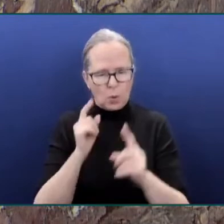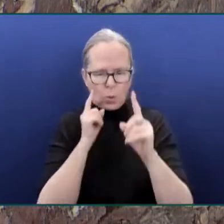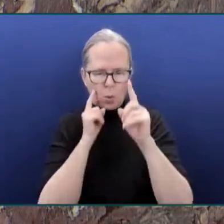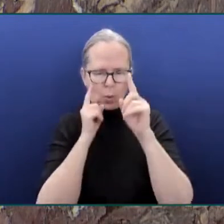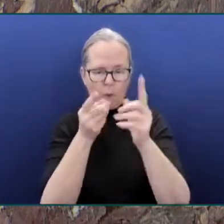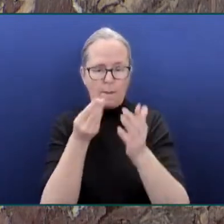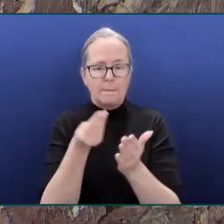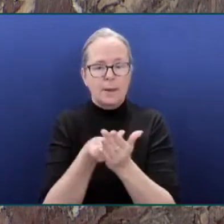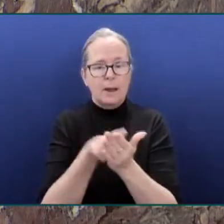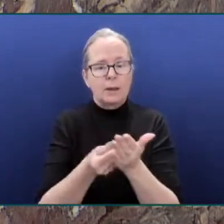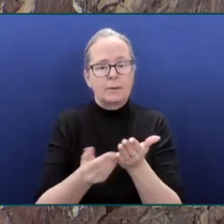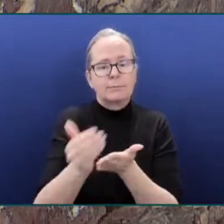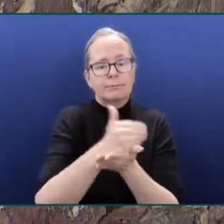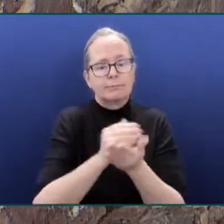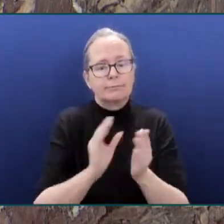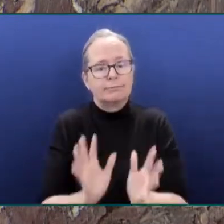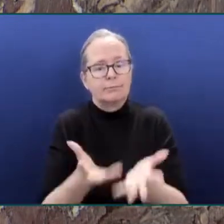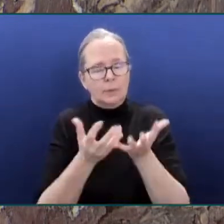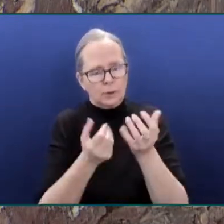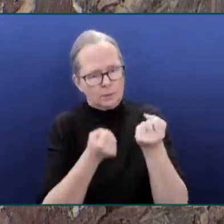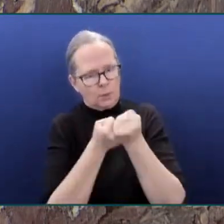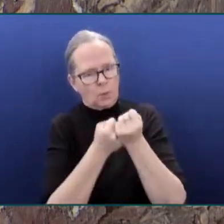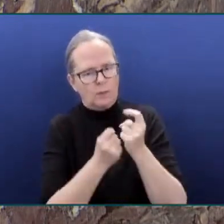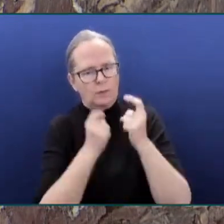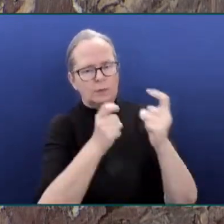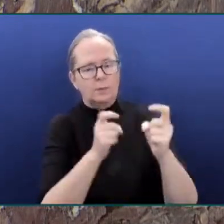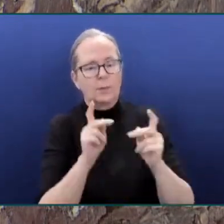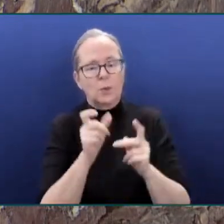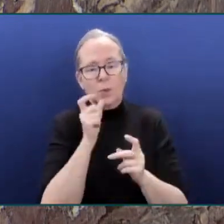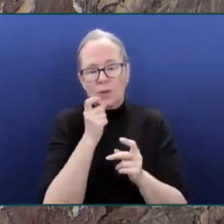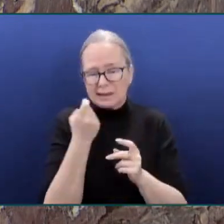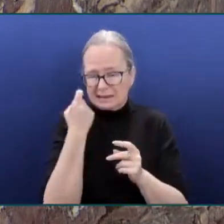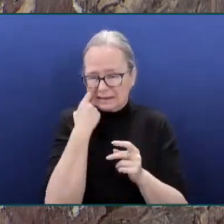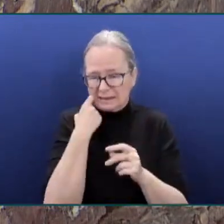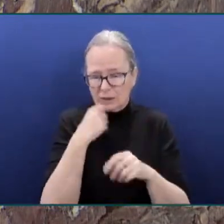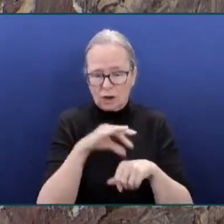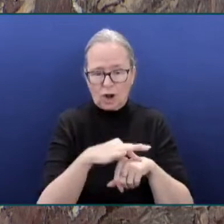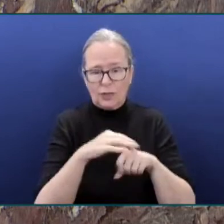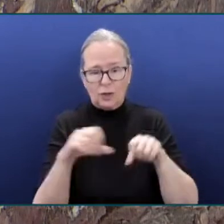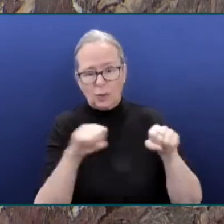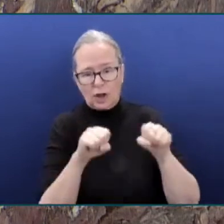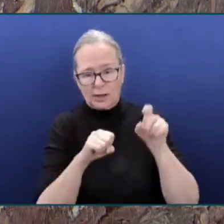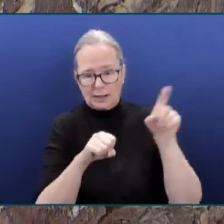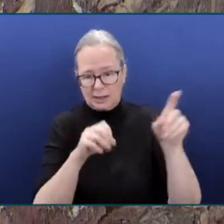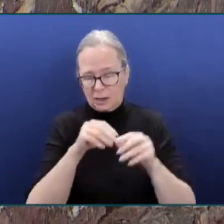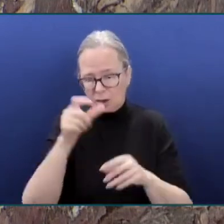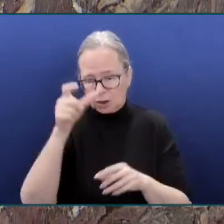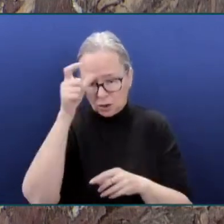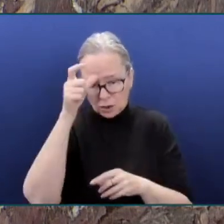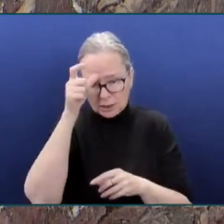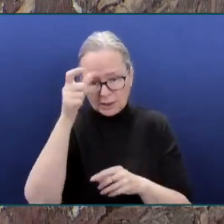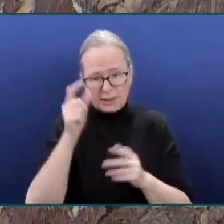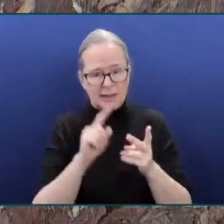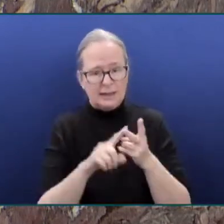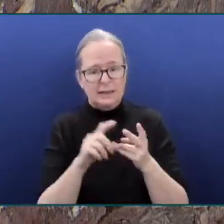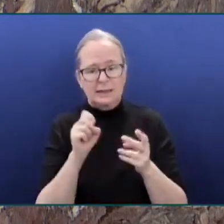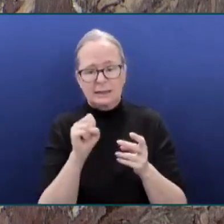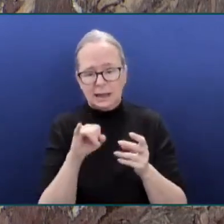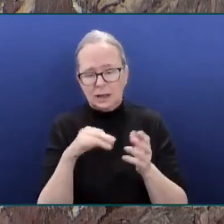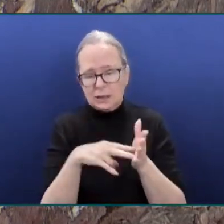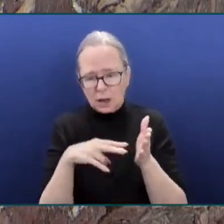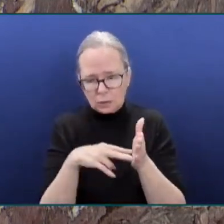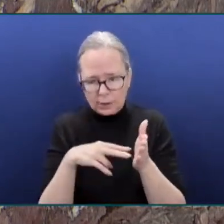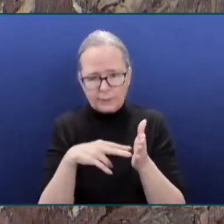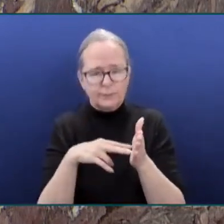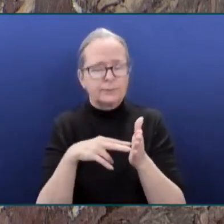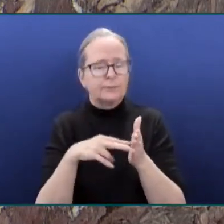Turkey and Syria. The CCM of Canada opened its headquarters in Vancouver in 1979